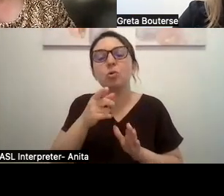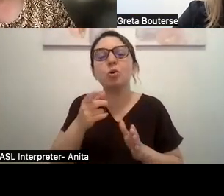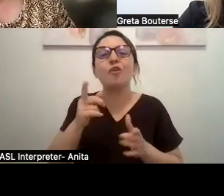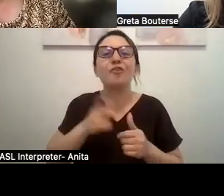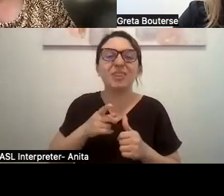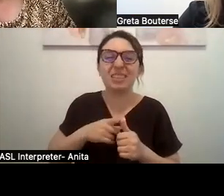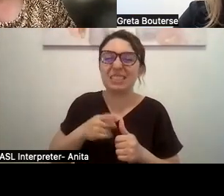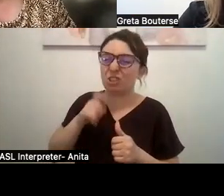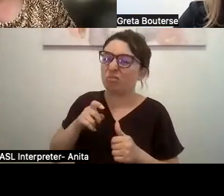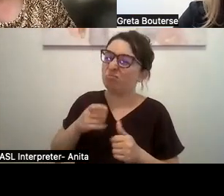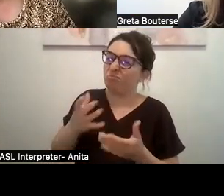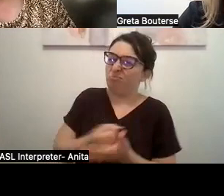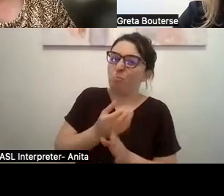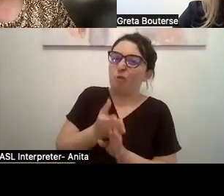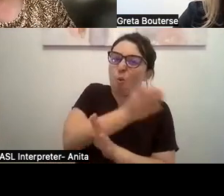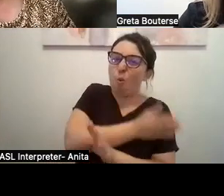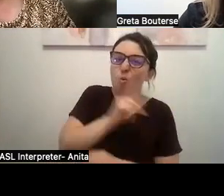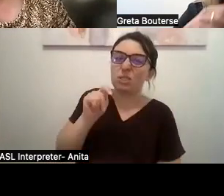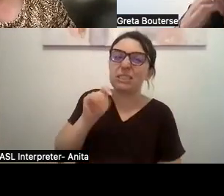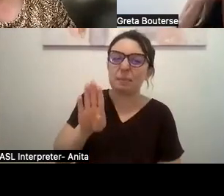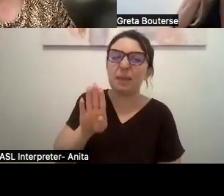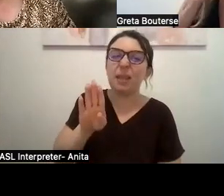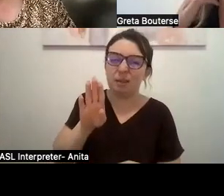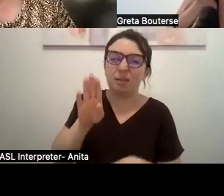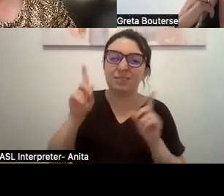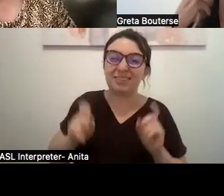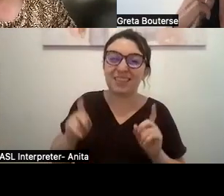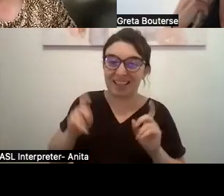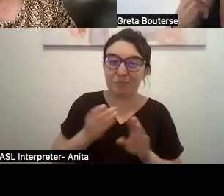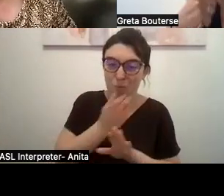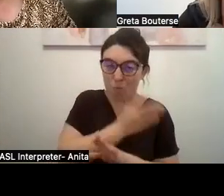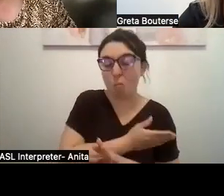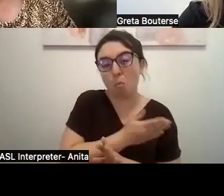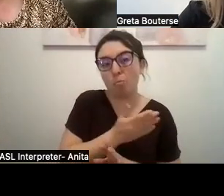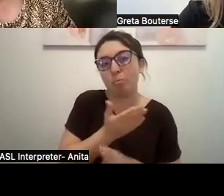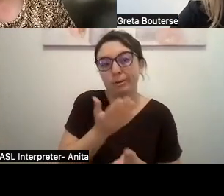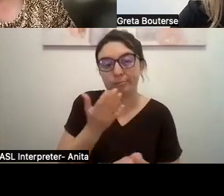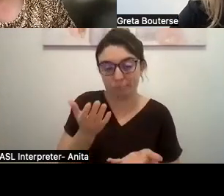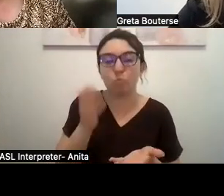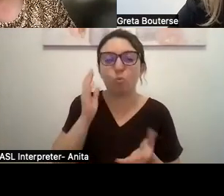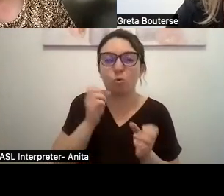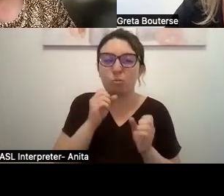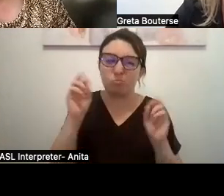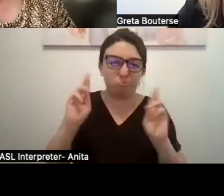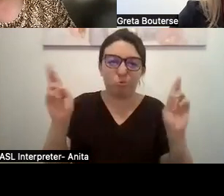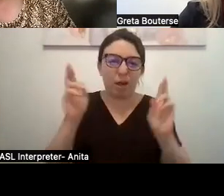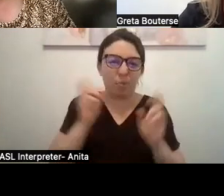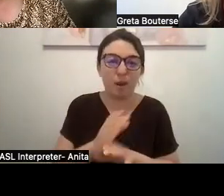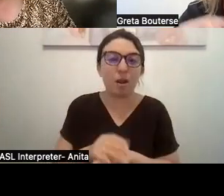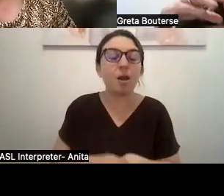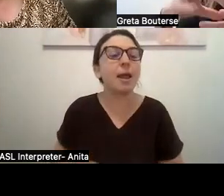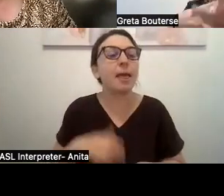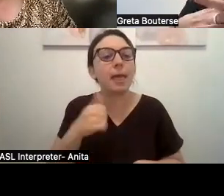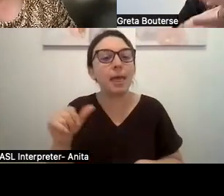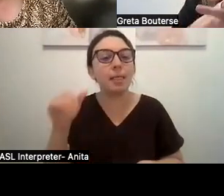test up to date to start. That will give you a jump on it to prepare you. Any parents who are going to be